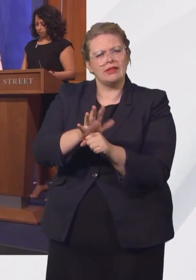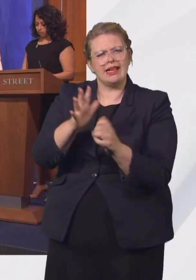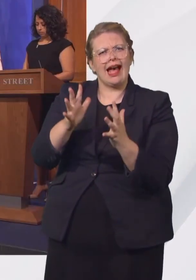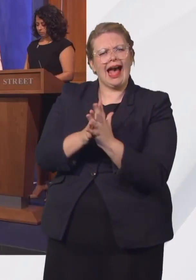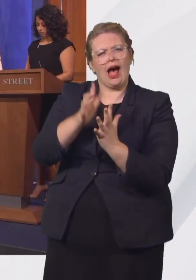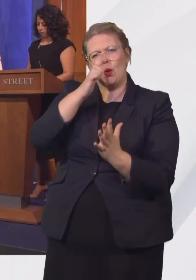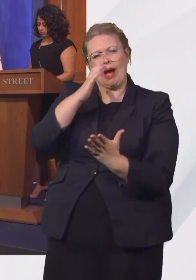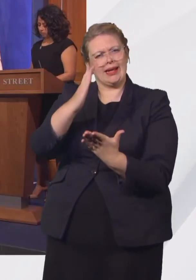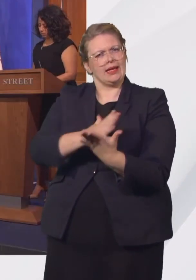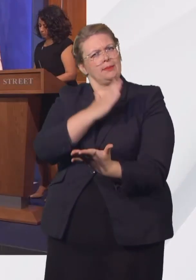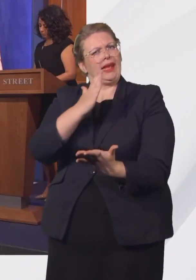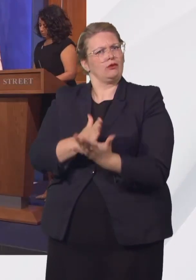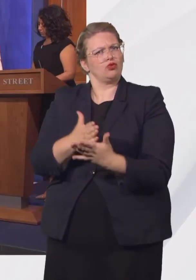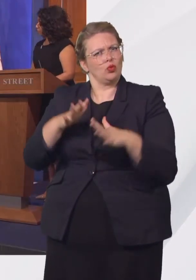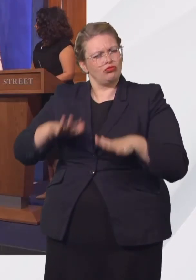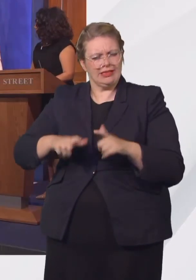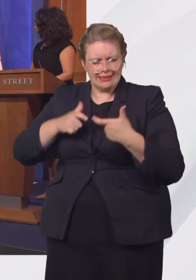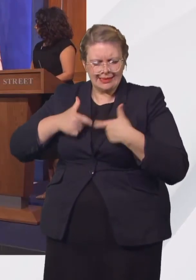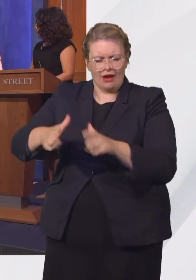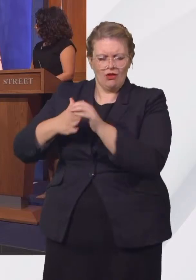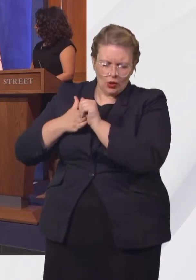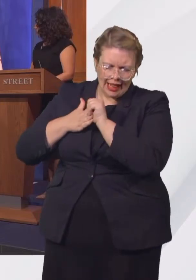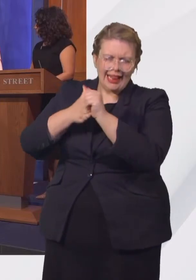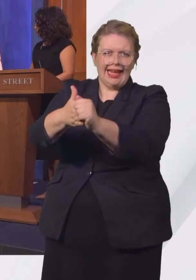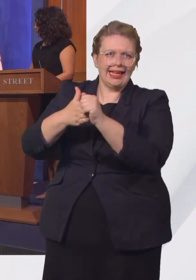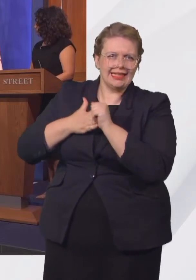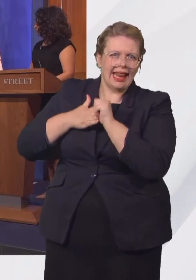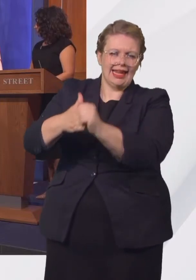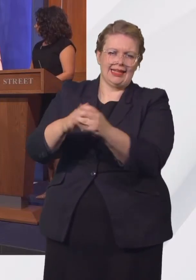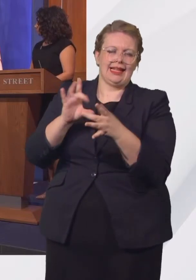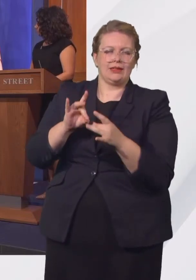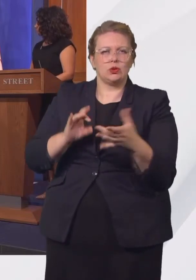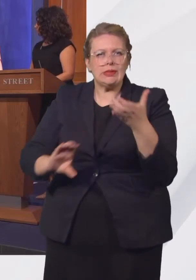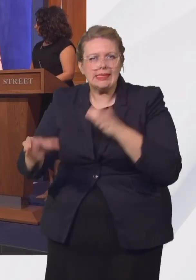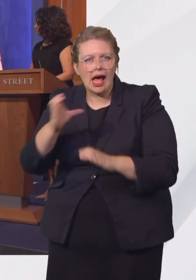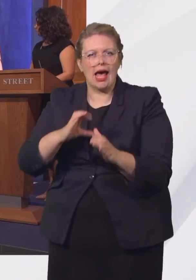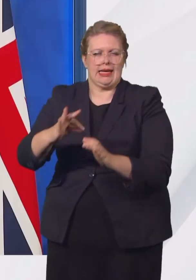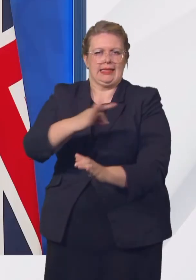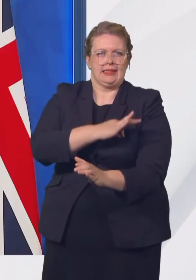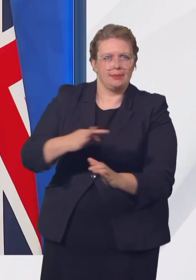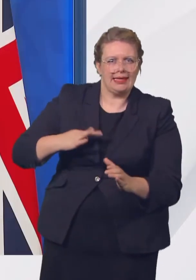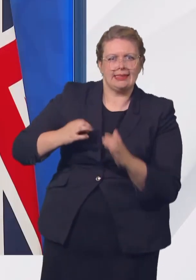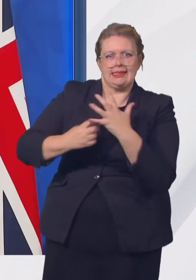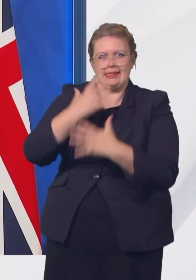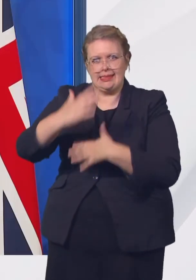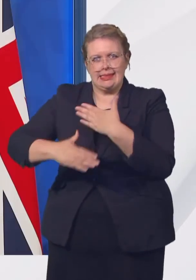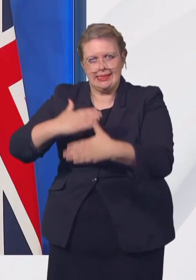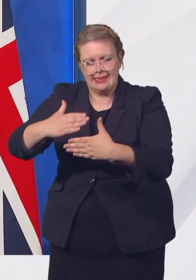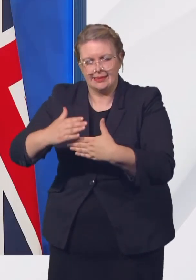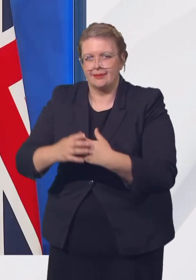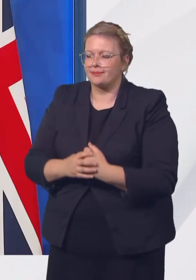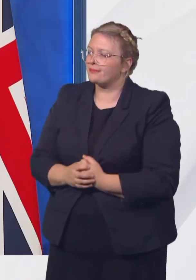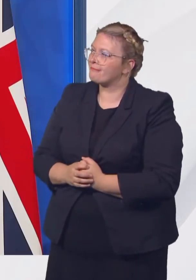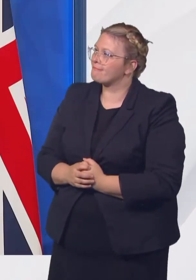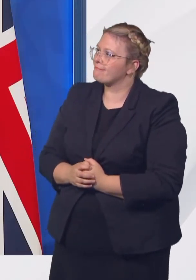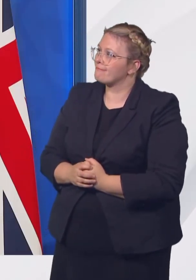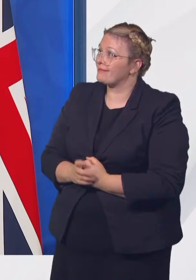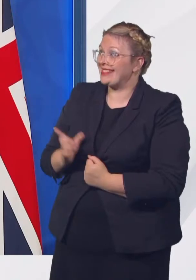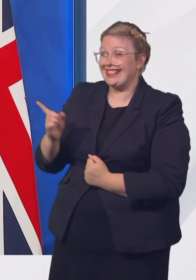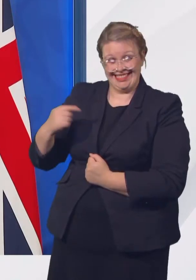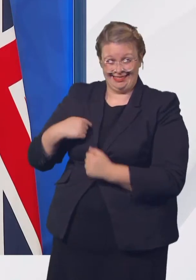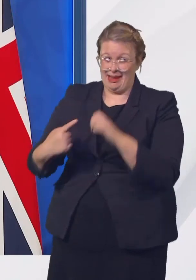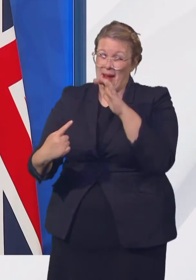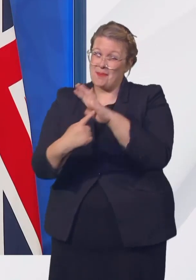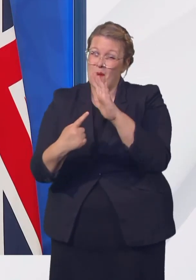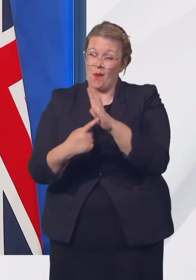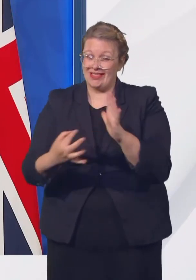an incredibly important question. And in fact, after being vaccinated tomorrow morning, I'm then going to give a speech on precisely this